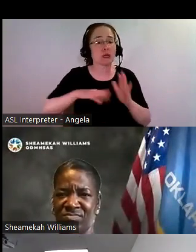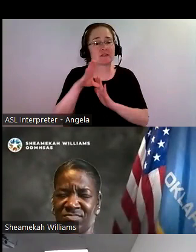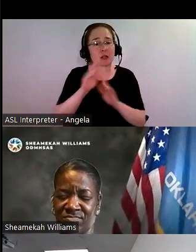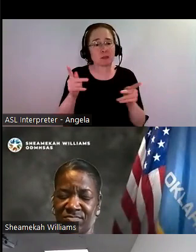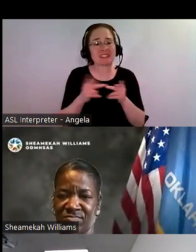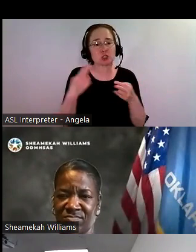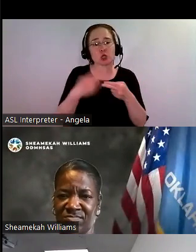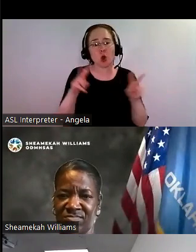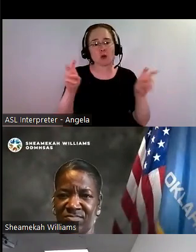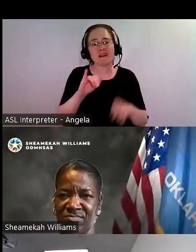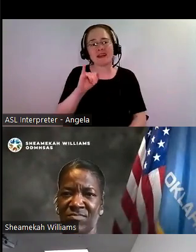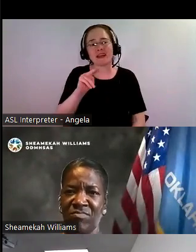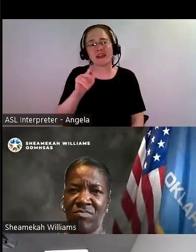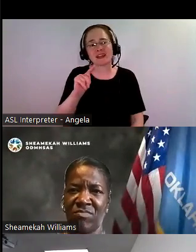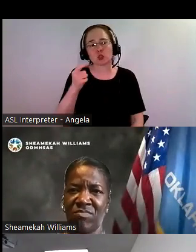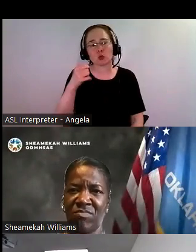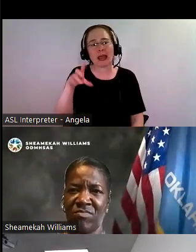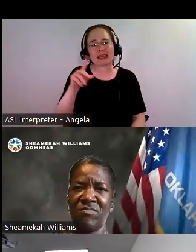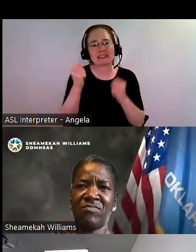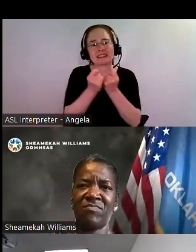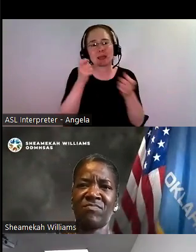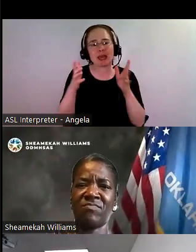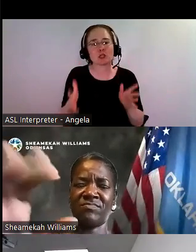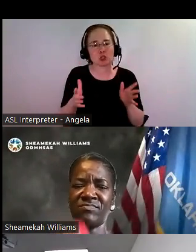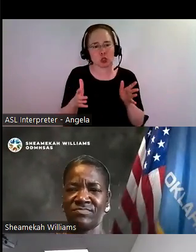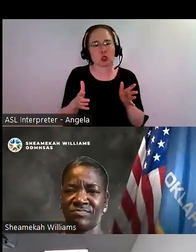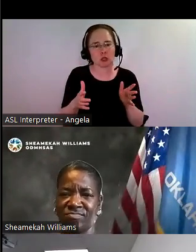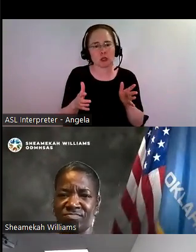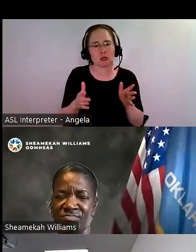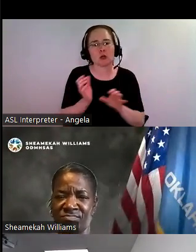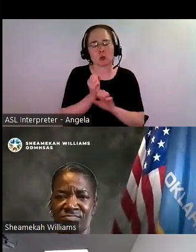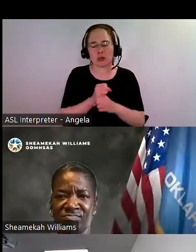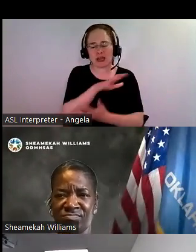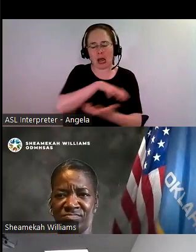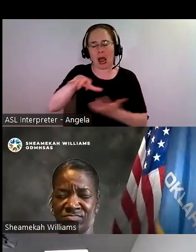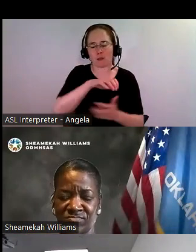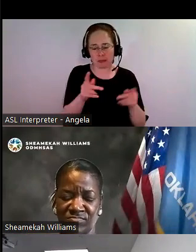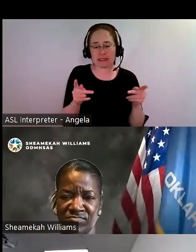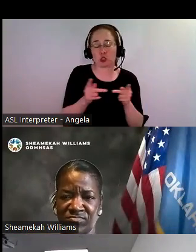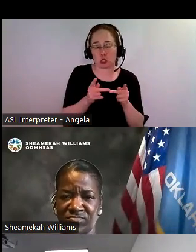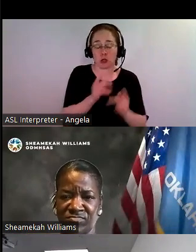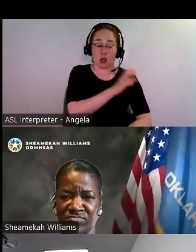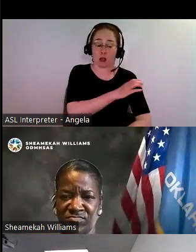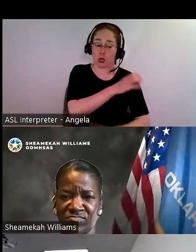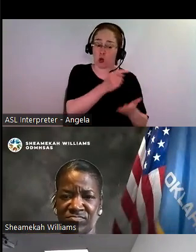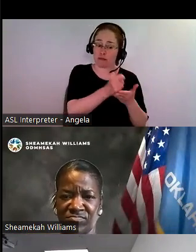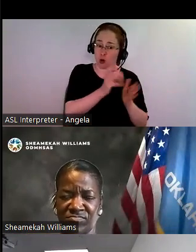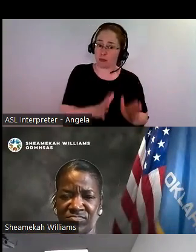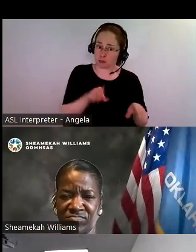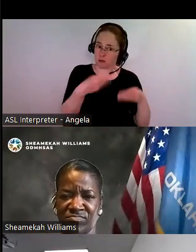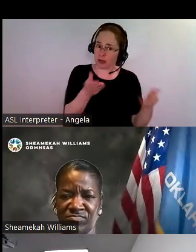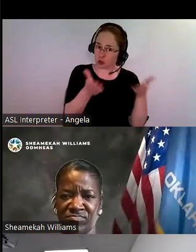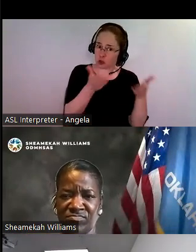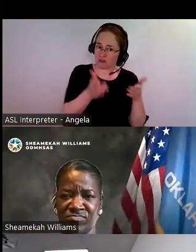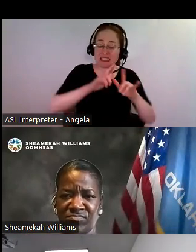integrated team manager. And what it did was it created this hybrid position of a clinical therapist providing services. At the